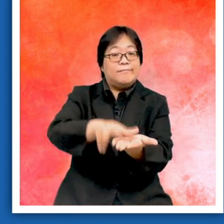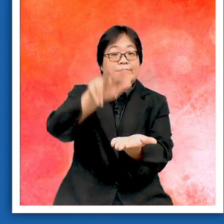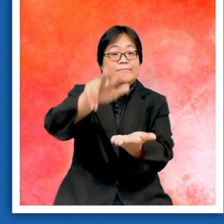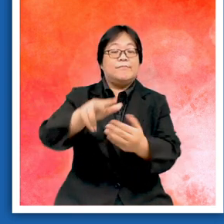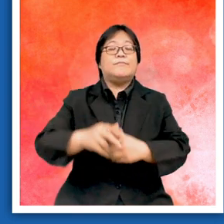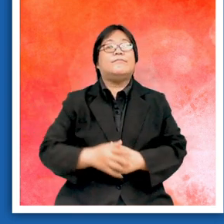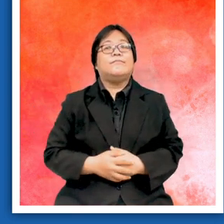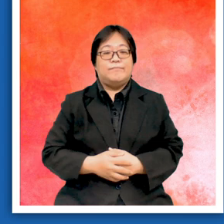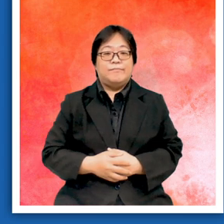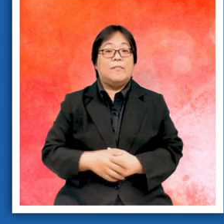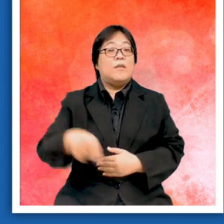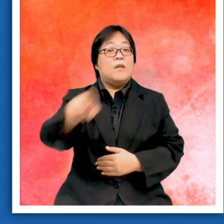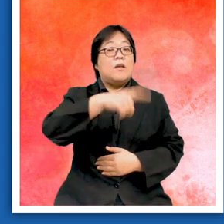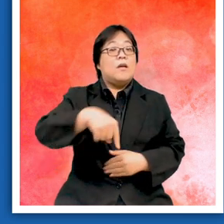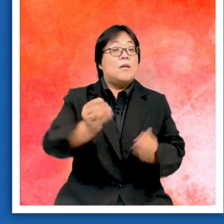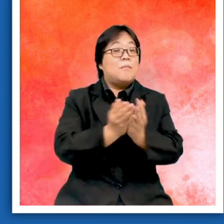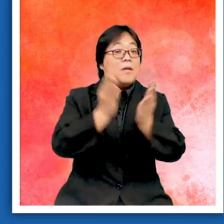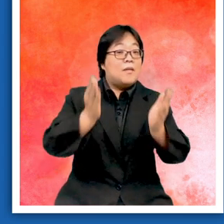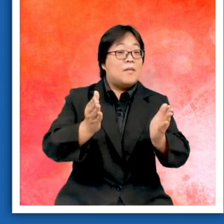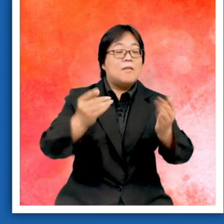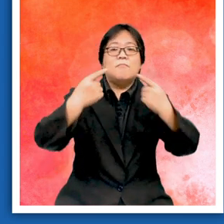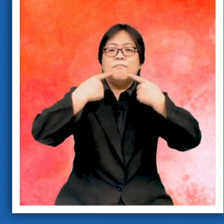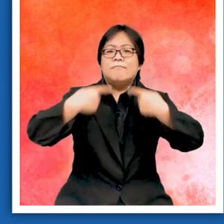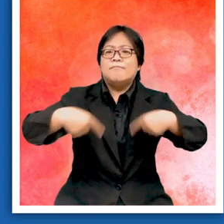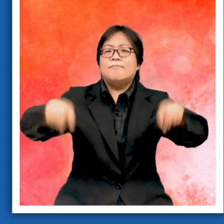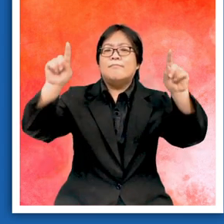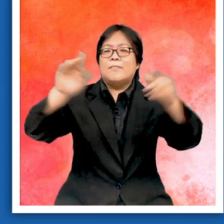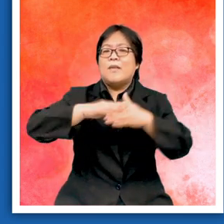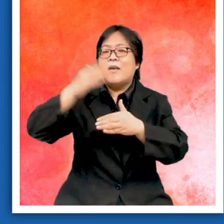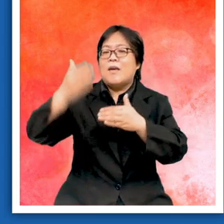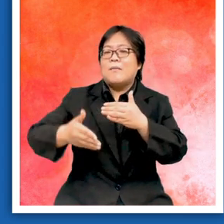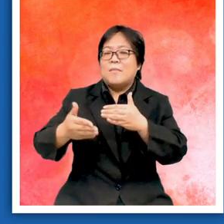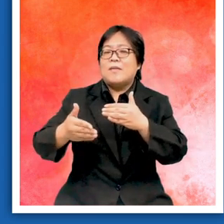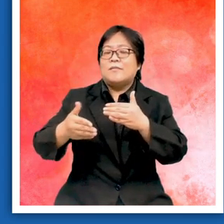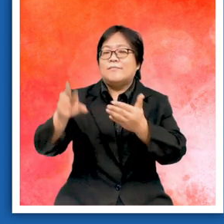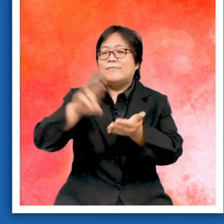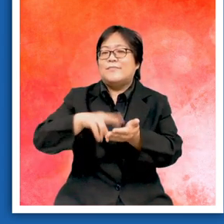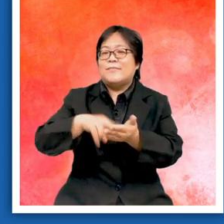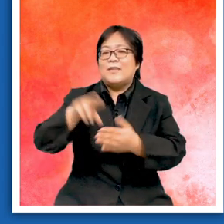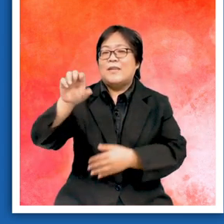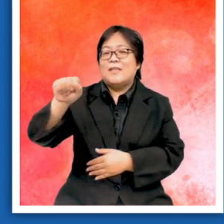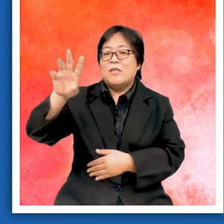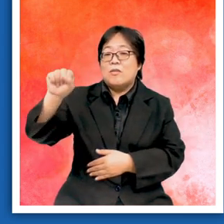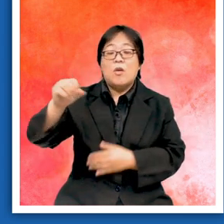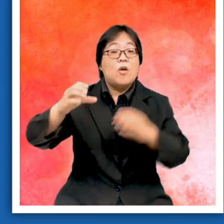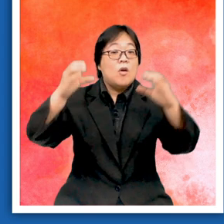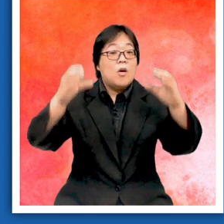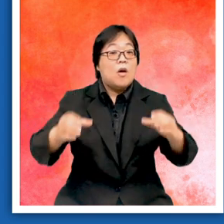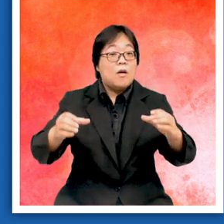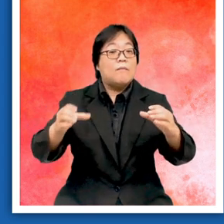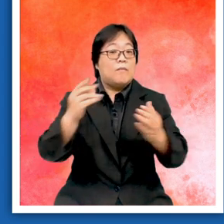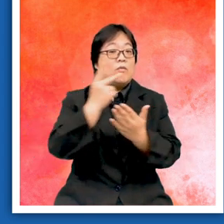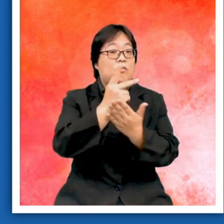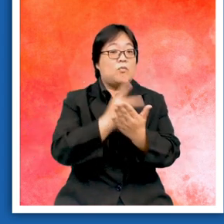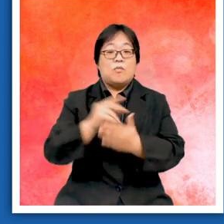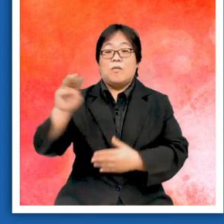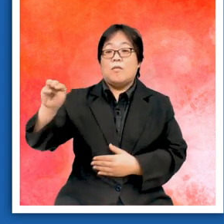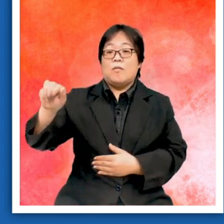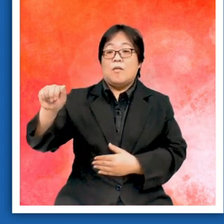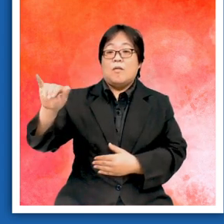your registration status. Students who have successfully completed their registration and confirmed their courses in